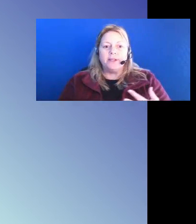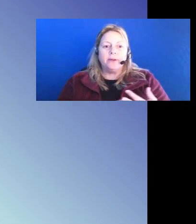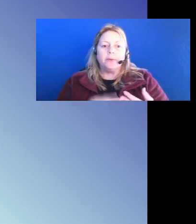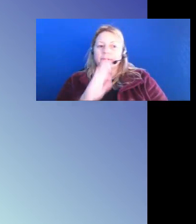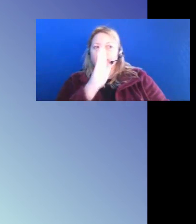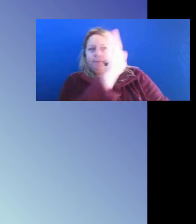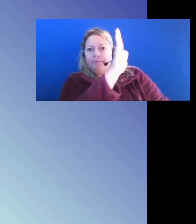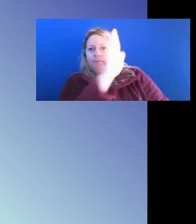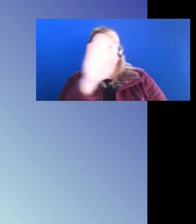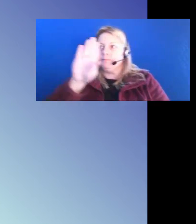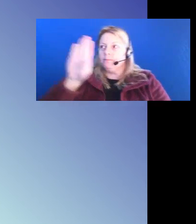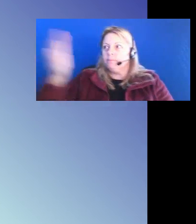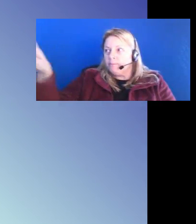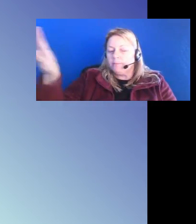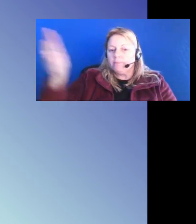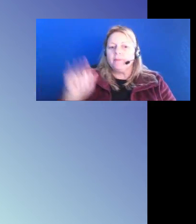posters, windows,